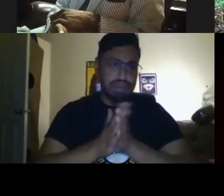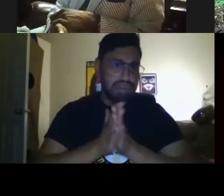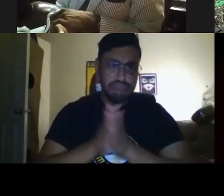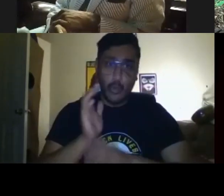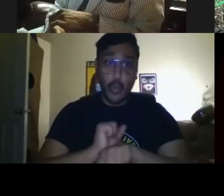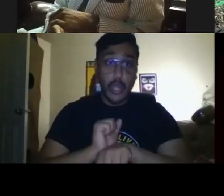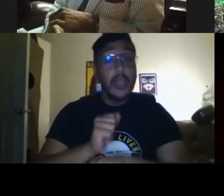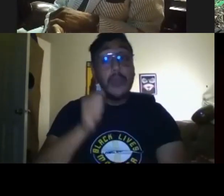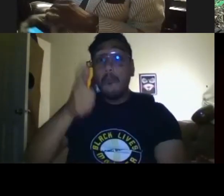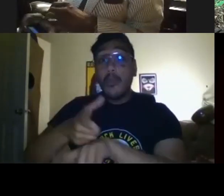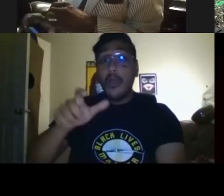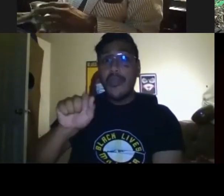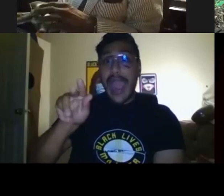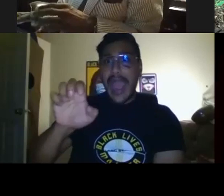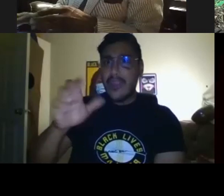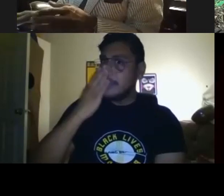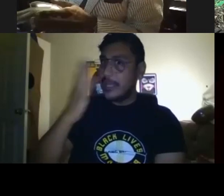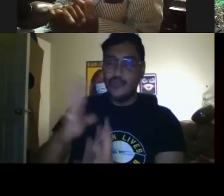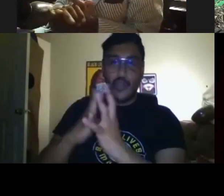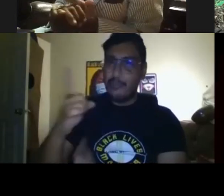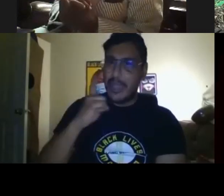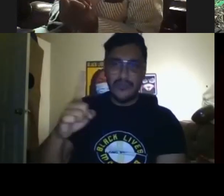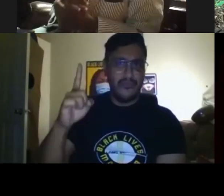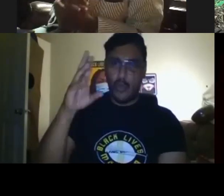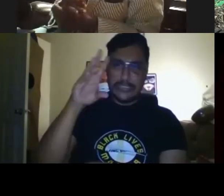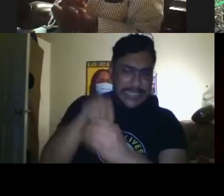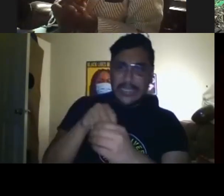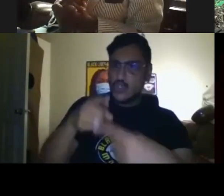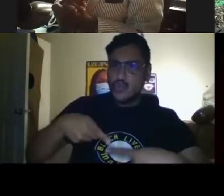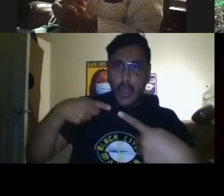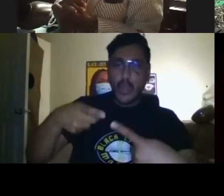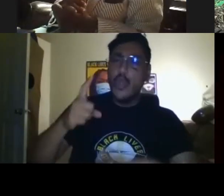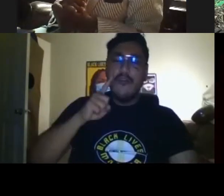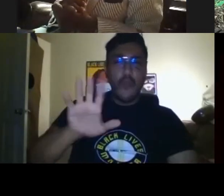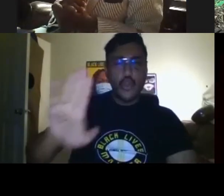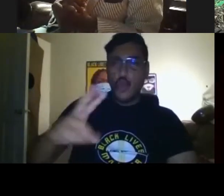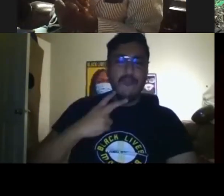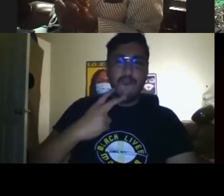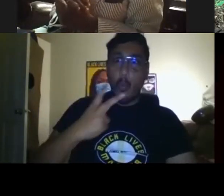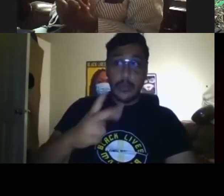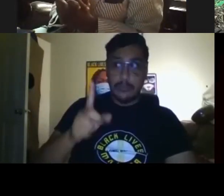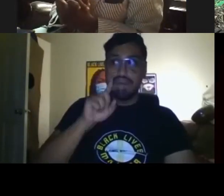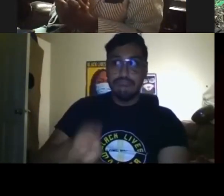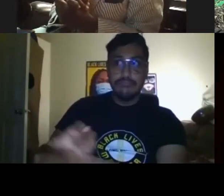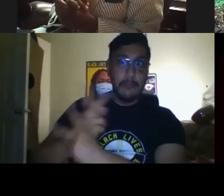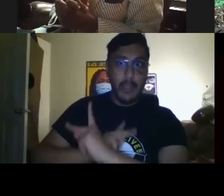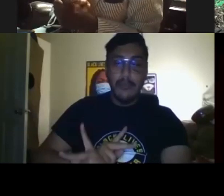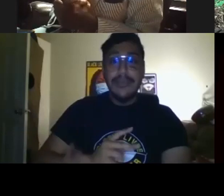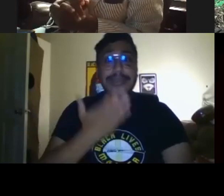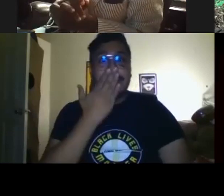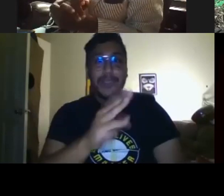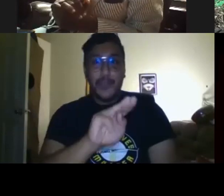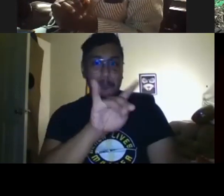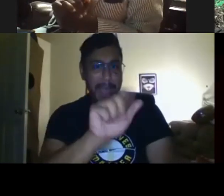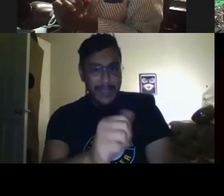you for being in the midst of all of the struggles. Thank you for lending your voice literally. Thank you to Maya.